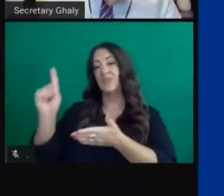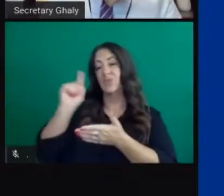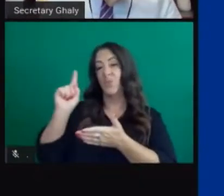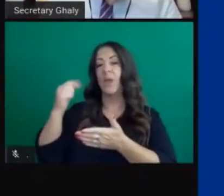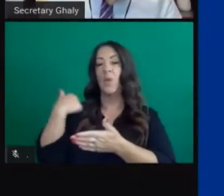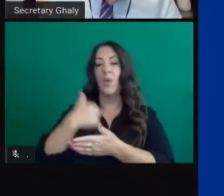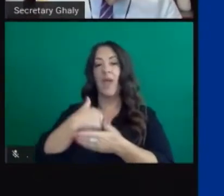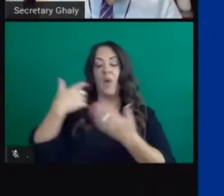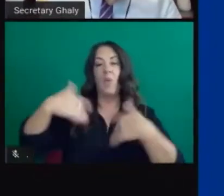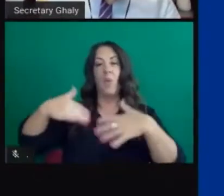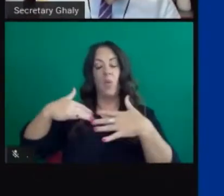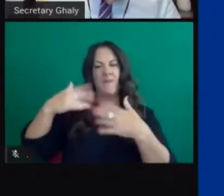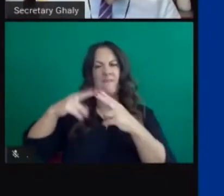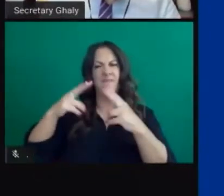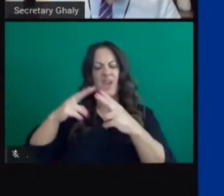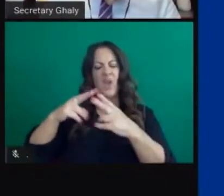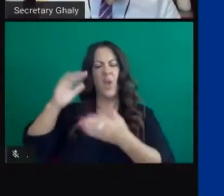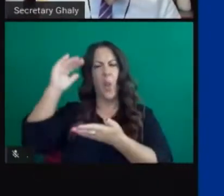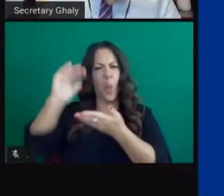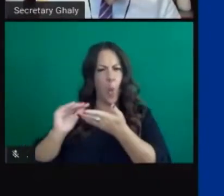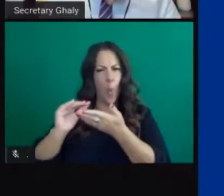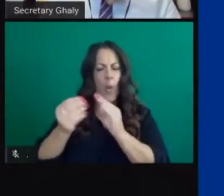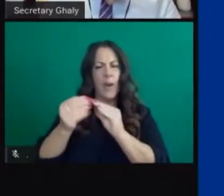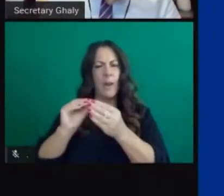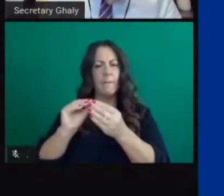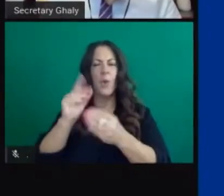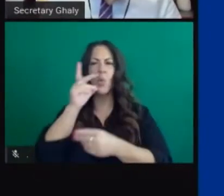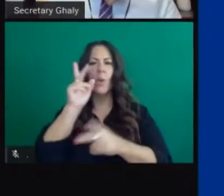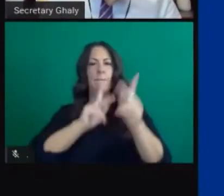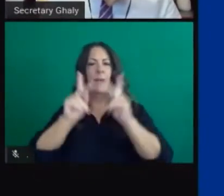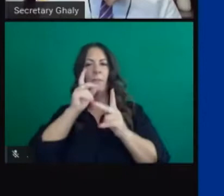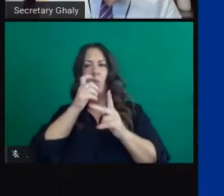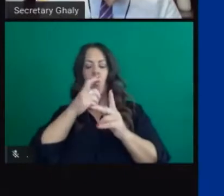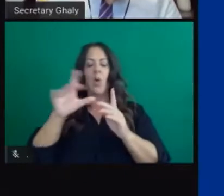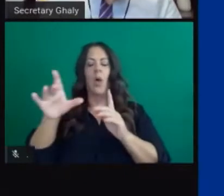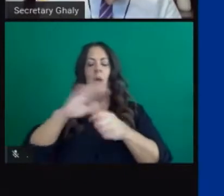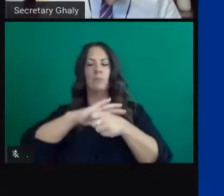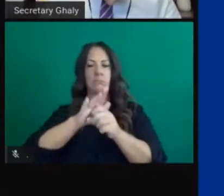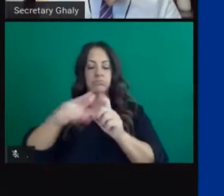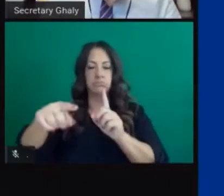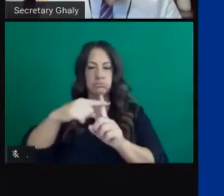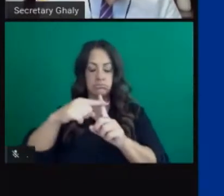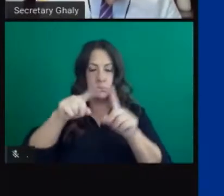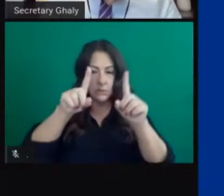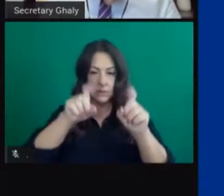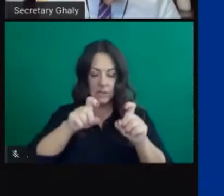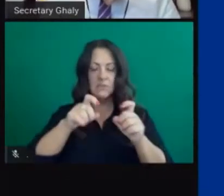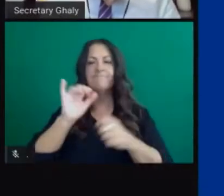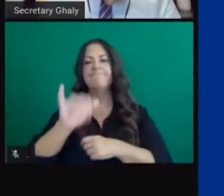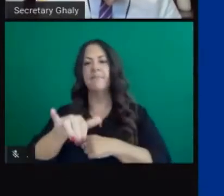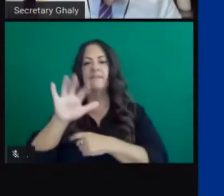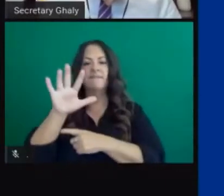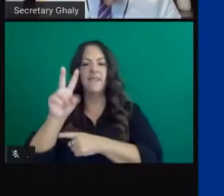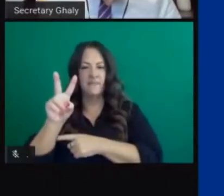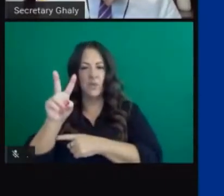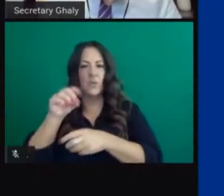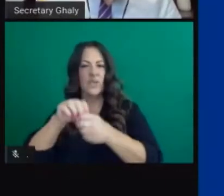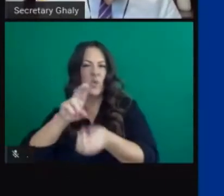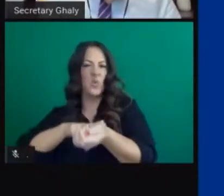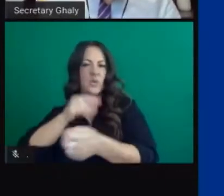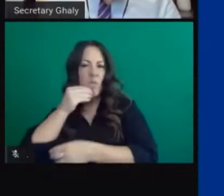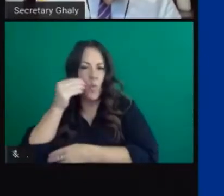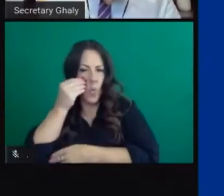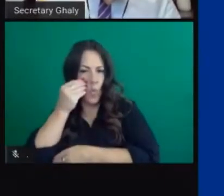lowest number of new skilled nursing residents who are positive at 52 and had the smallest number of